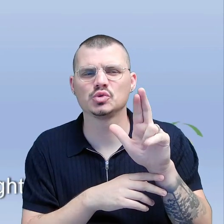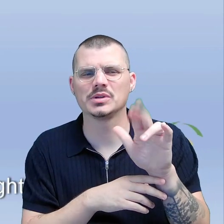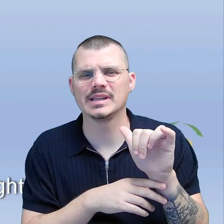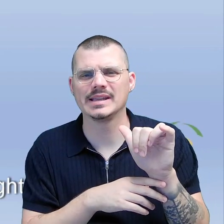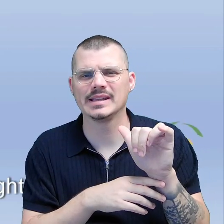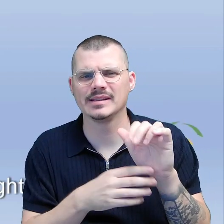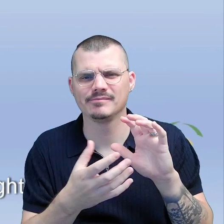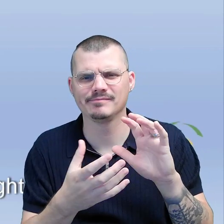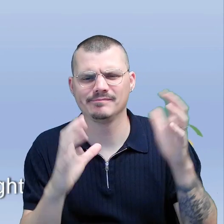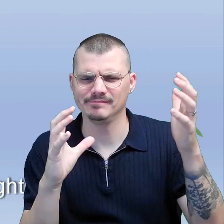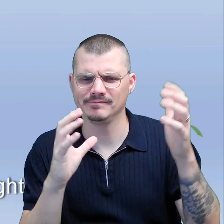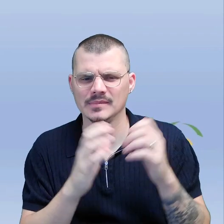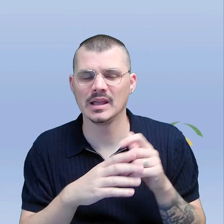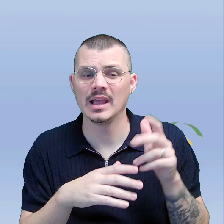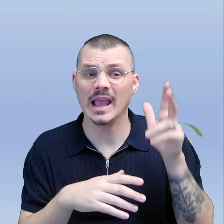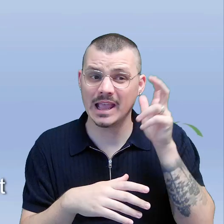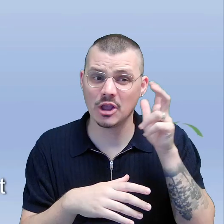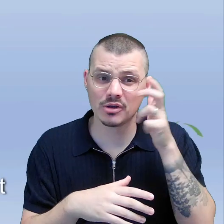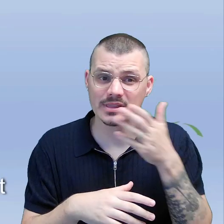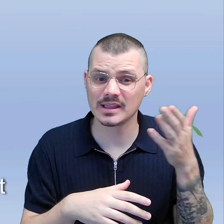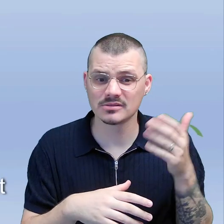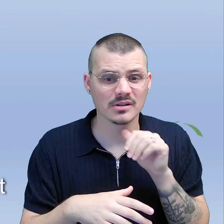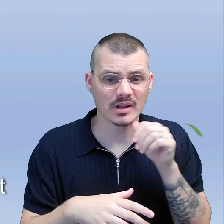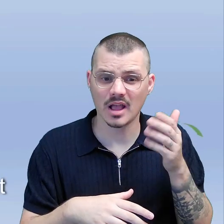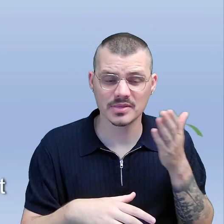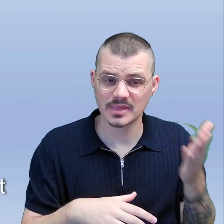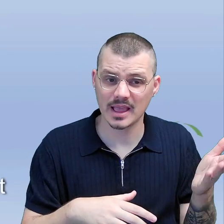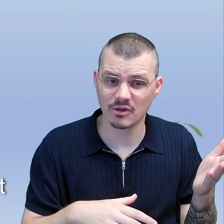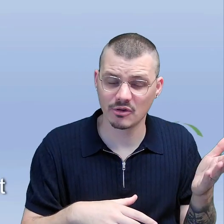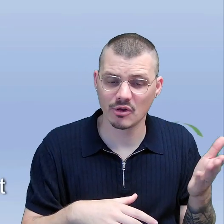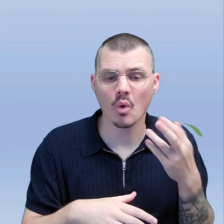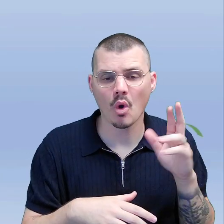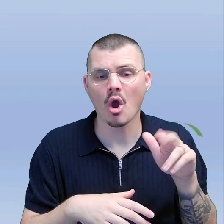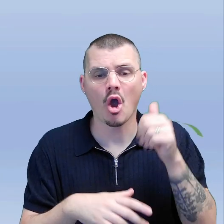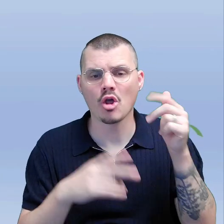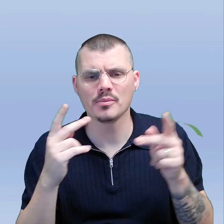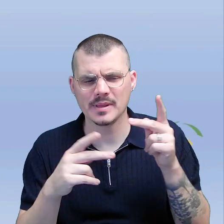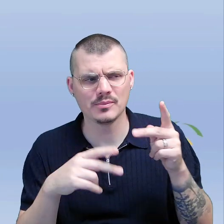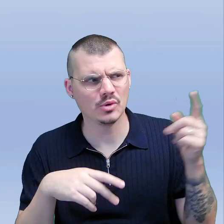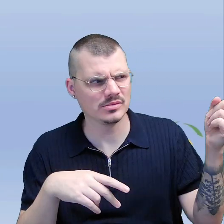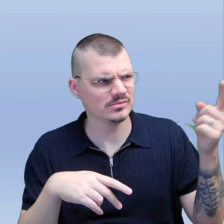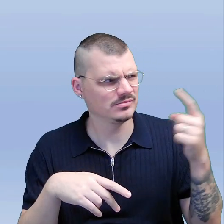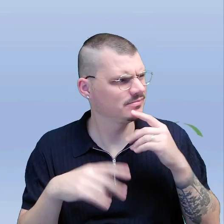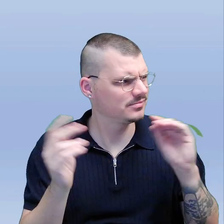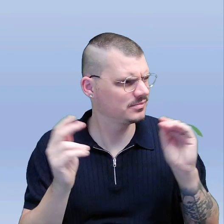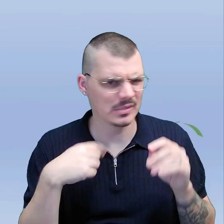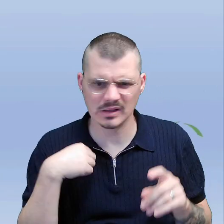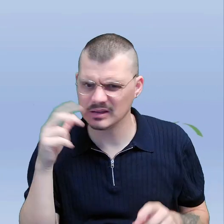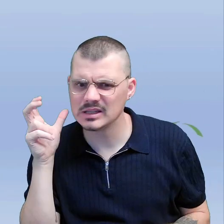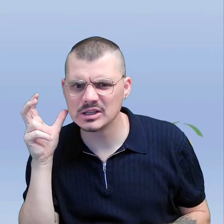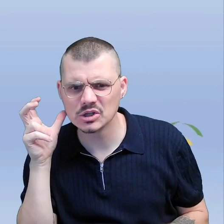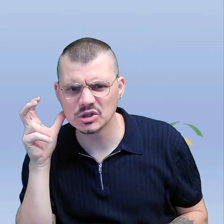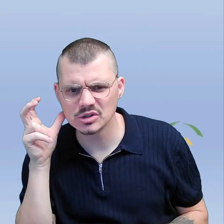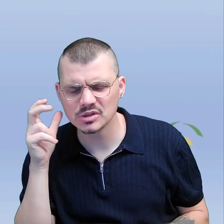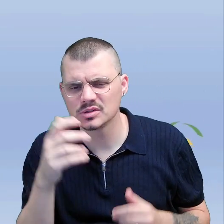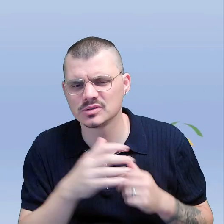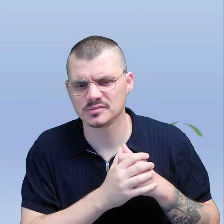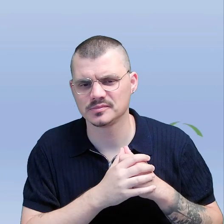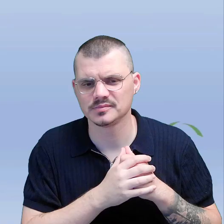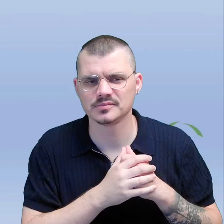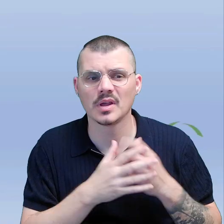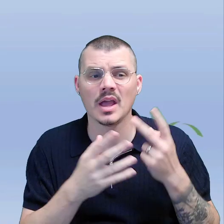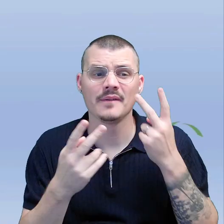sensory distortions, right? Hearing things that aren't there or that other people would not say are there.